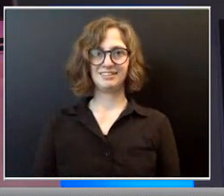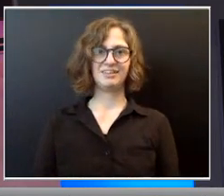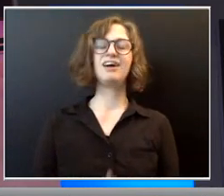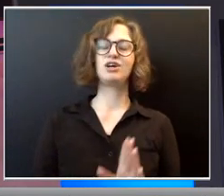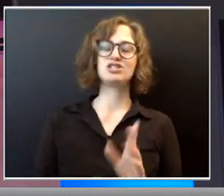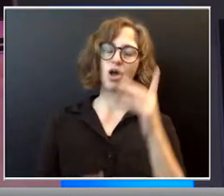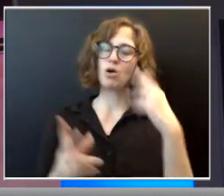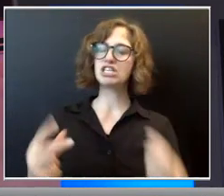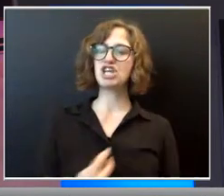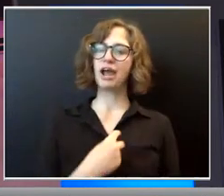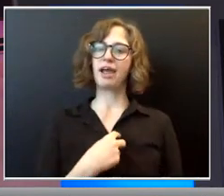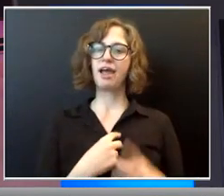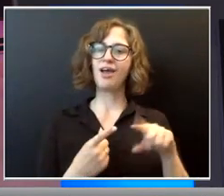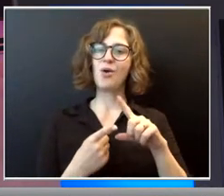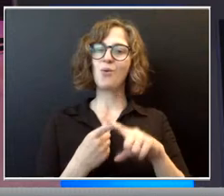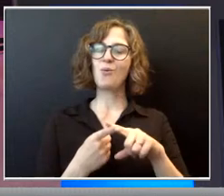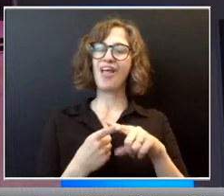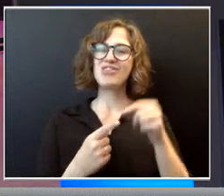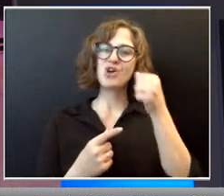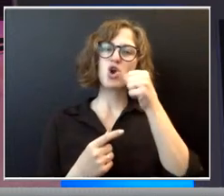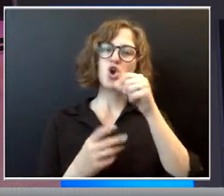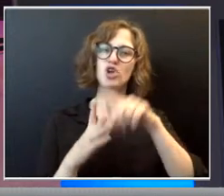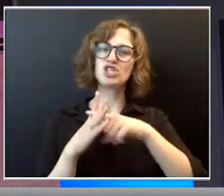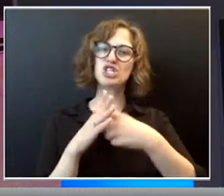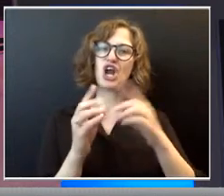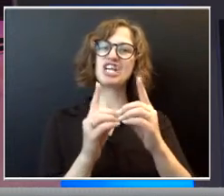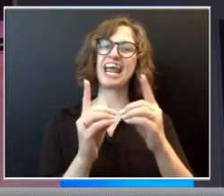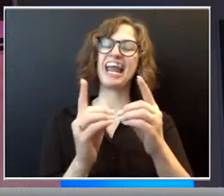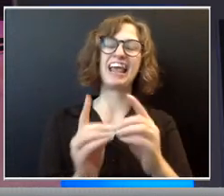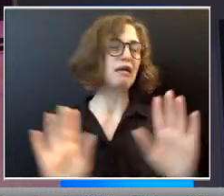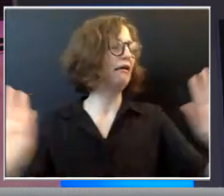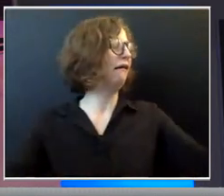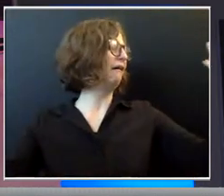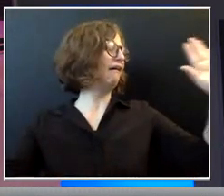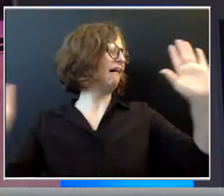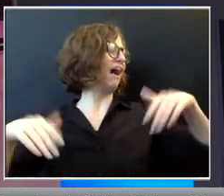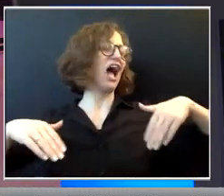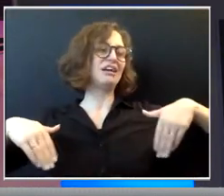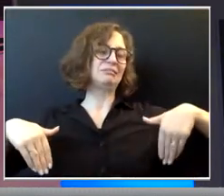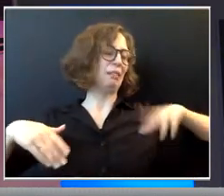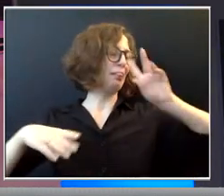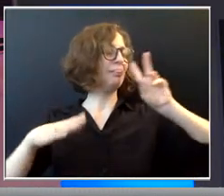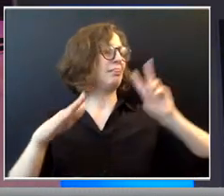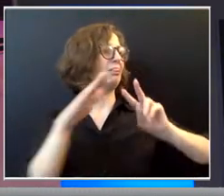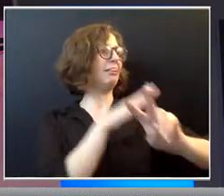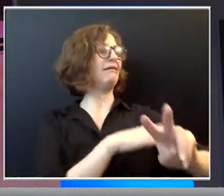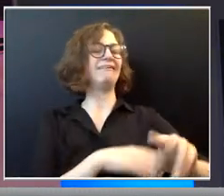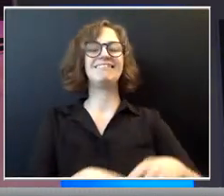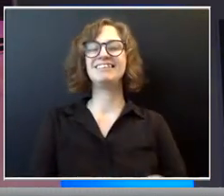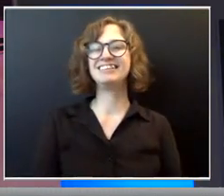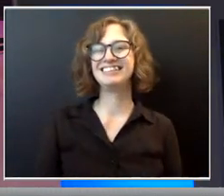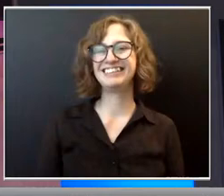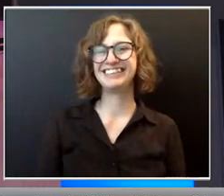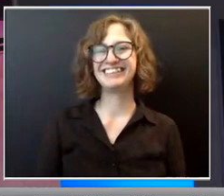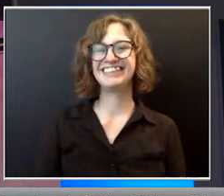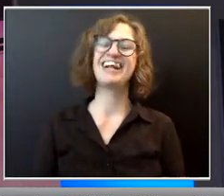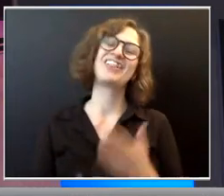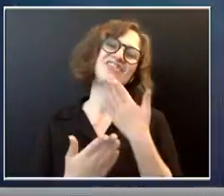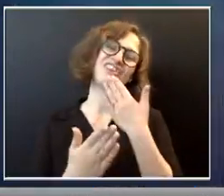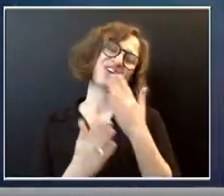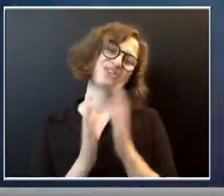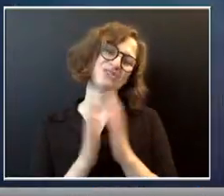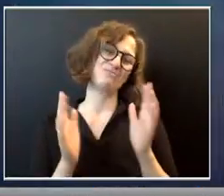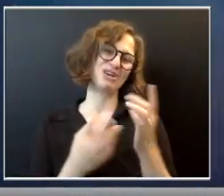lot more gray hair. You got like 10 think more about years. That right now. You'll be seeing the cardiologist. Thank you so much for joining us